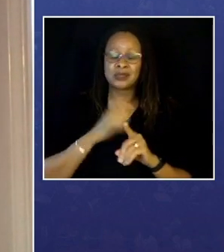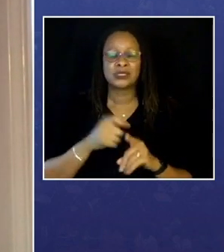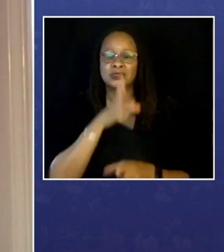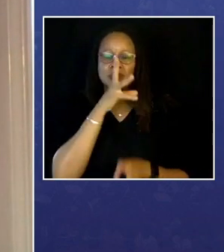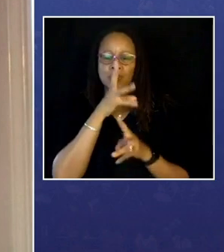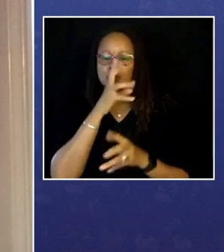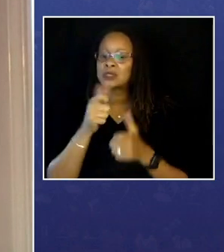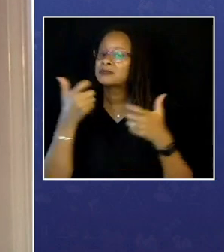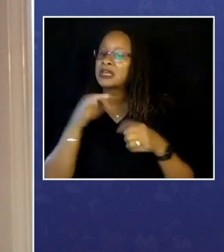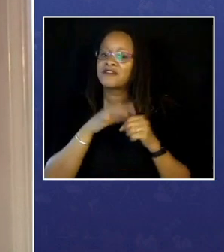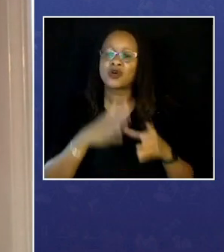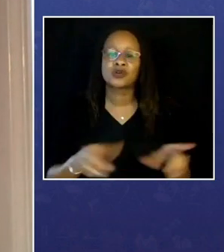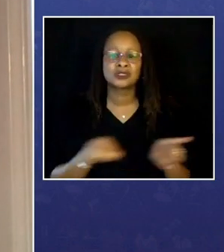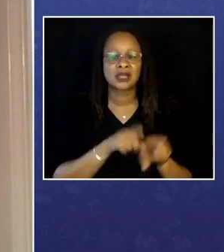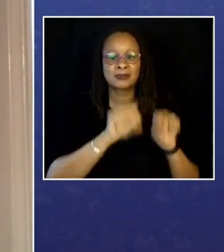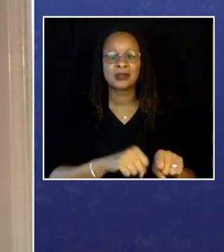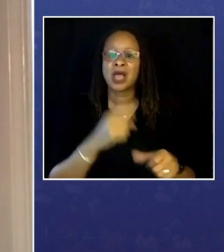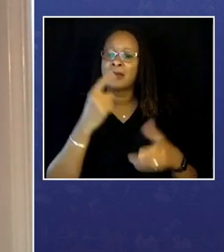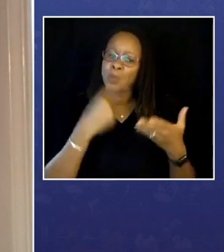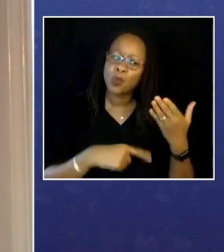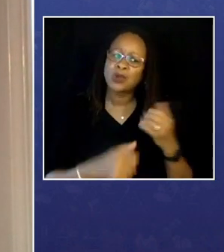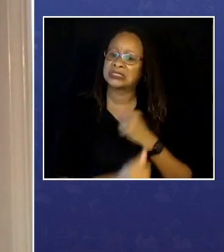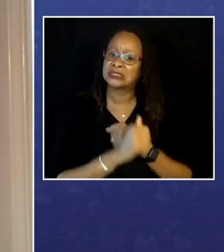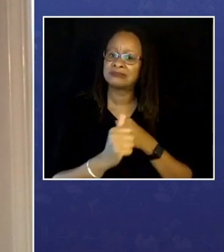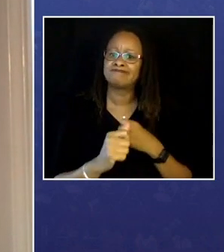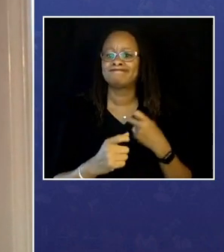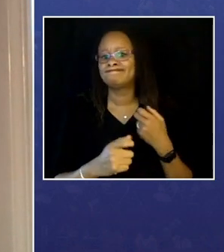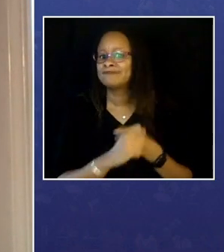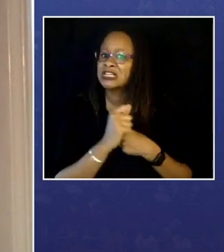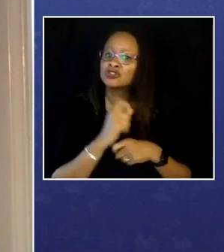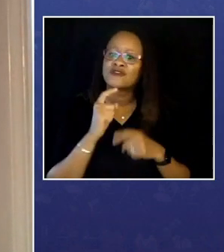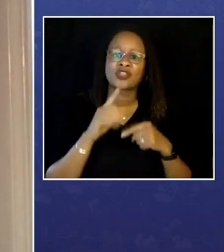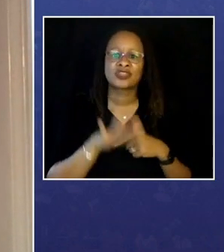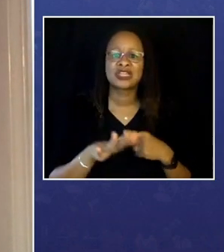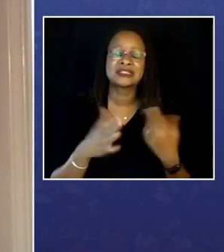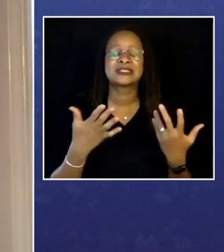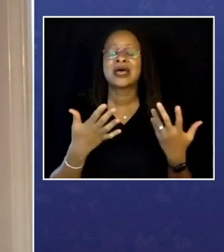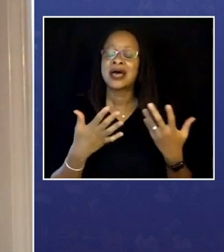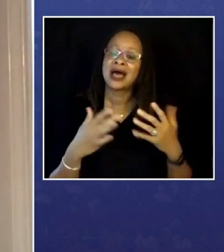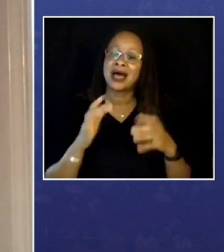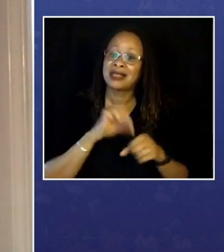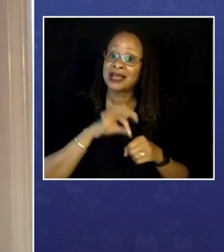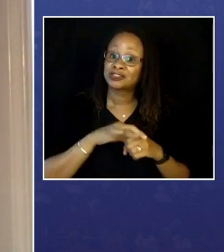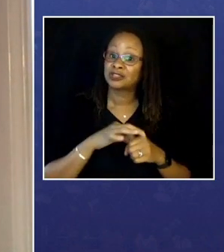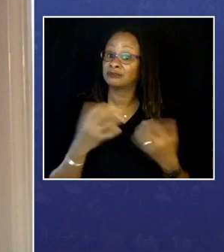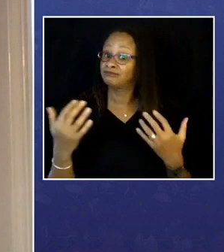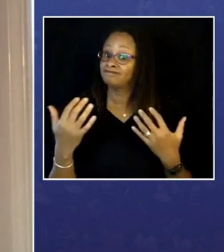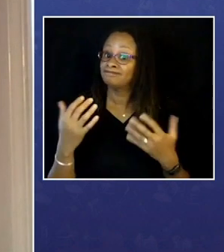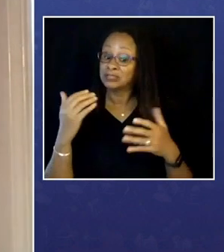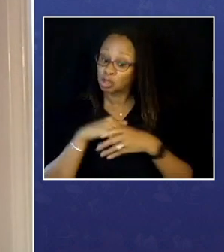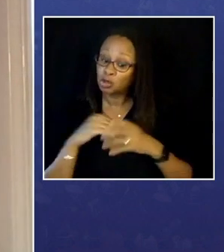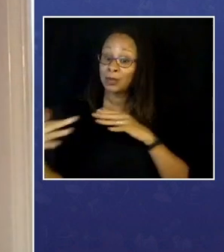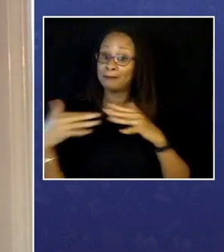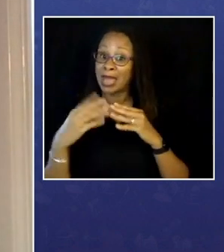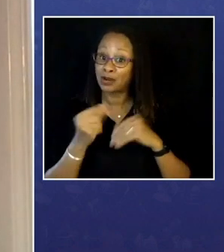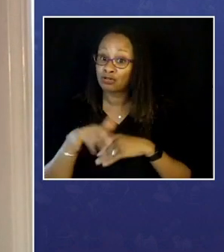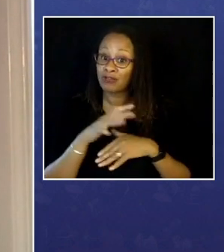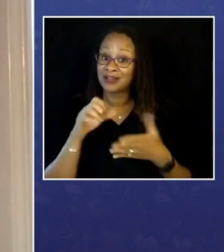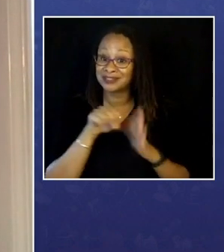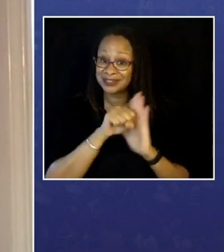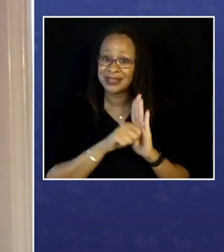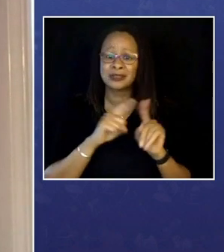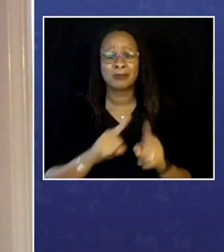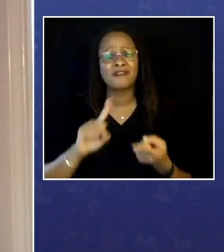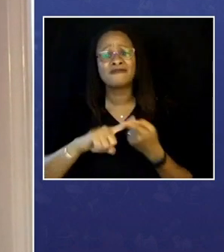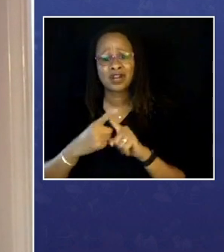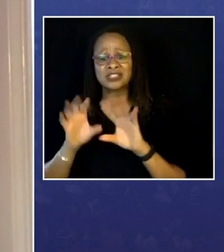many voters as possible about what's at stake in this election. Voters in important battleground states, but also our friends and our family. We also